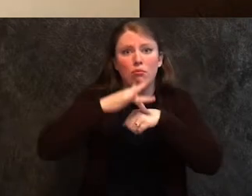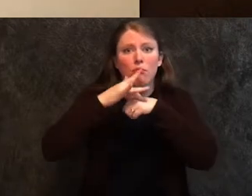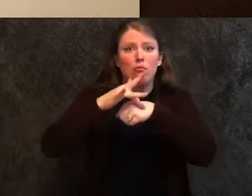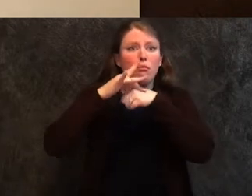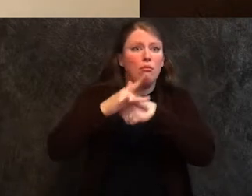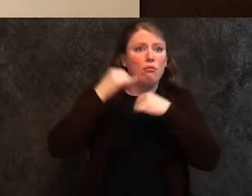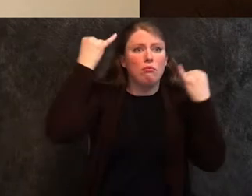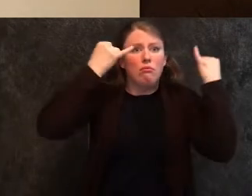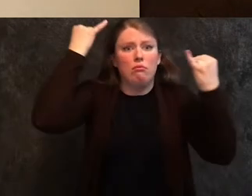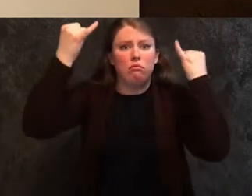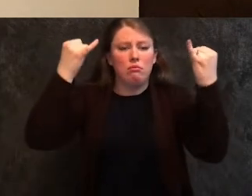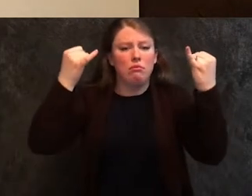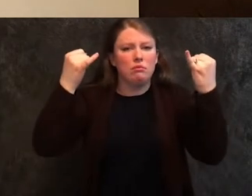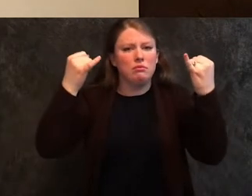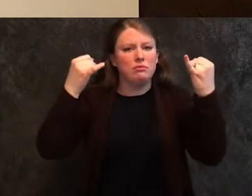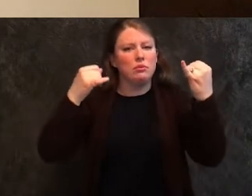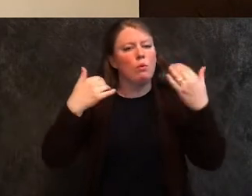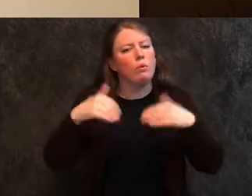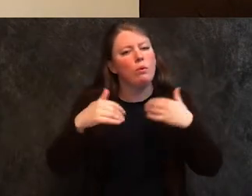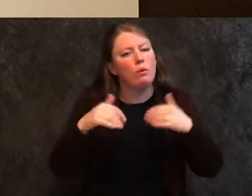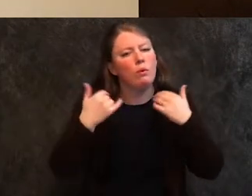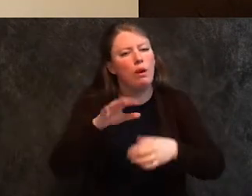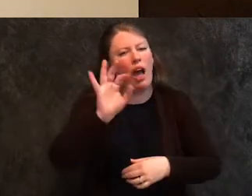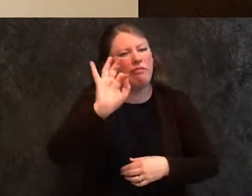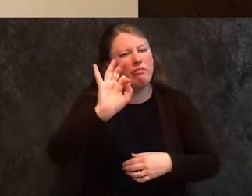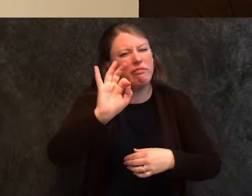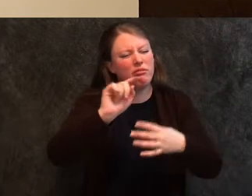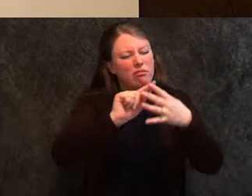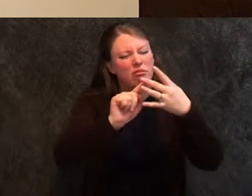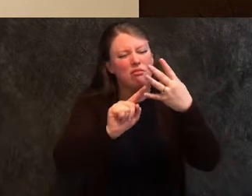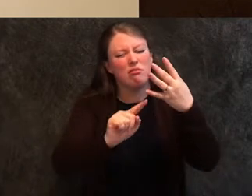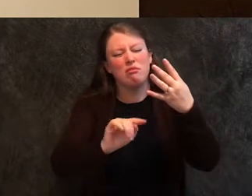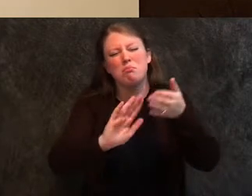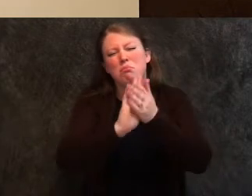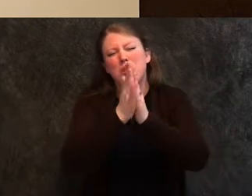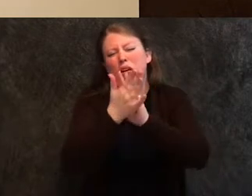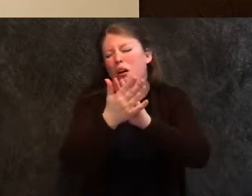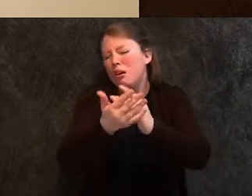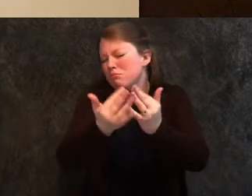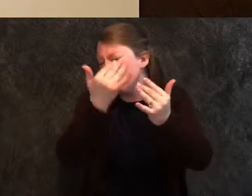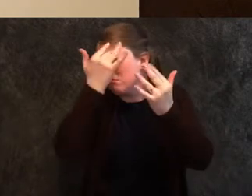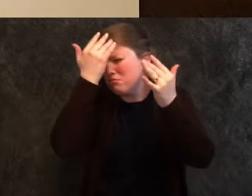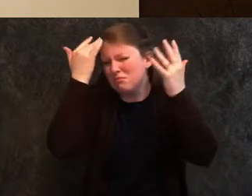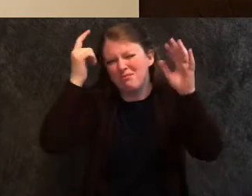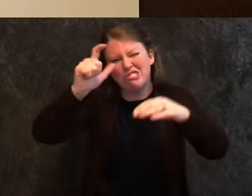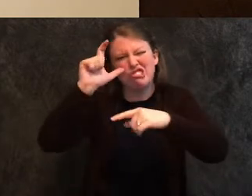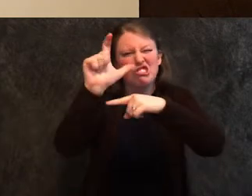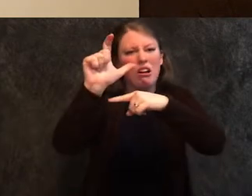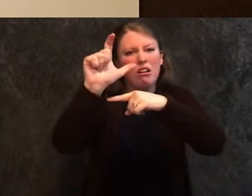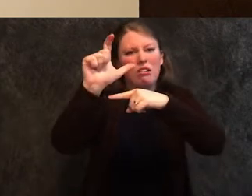F is really, really big. But I'd like to suggest that the Lord would say to us,